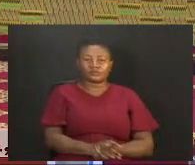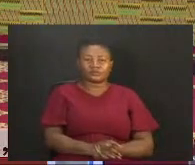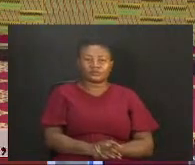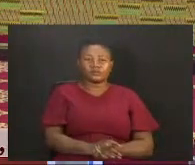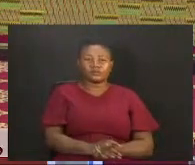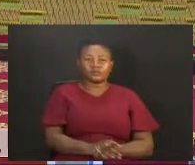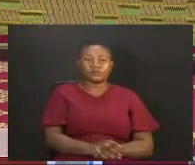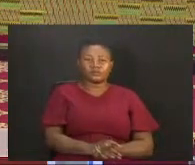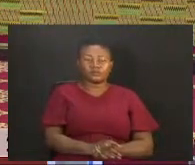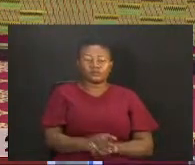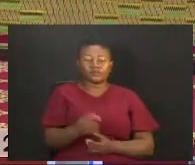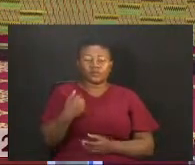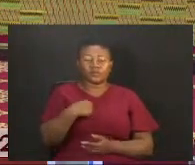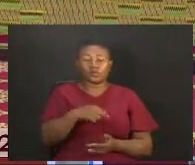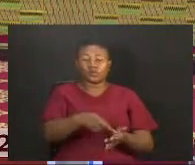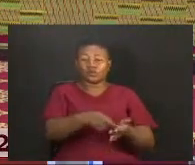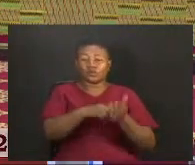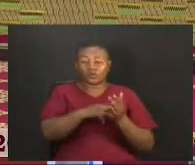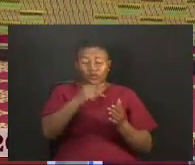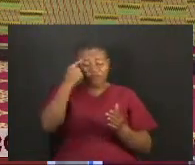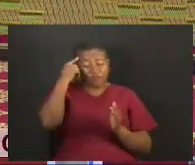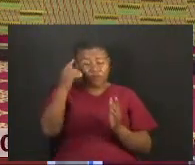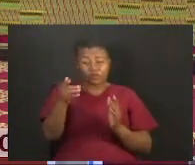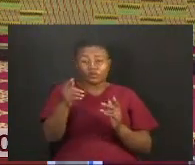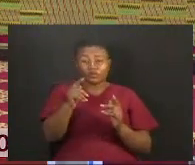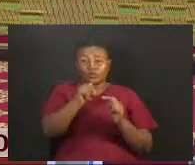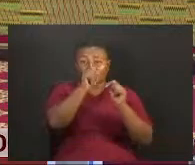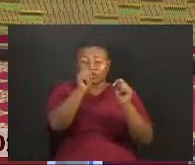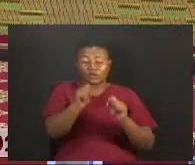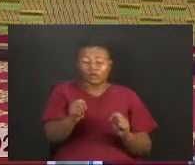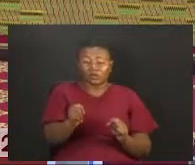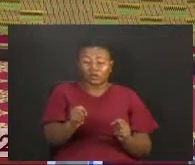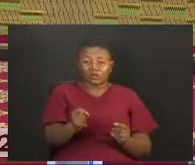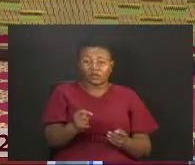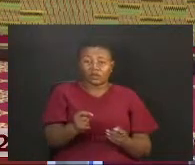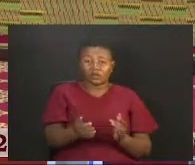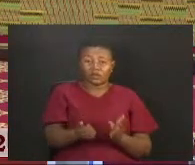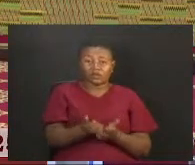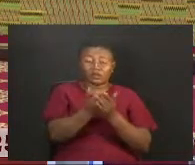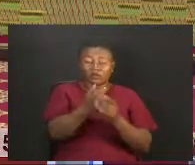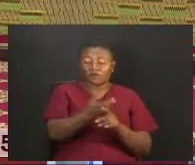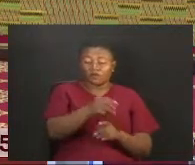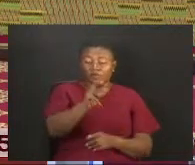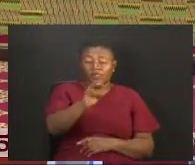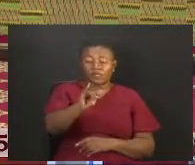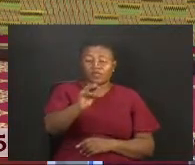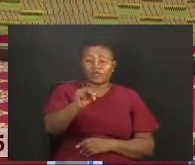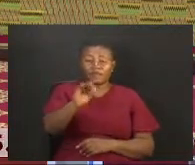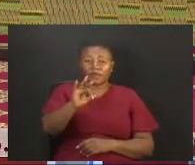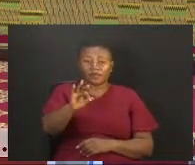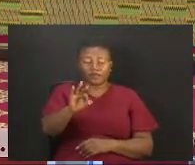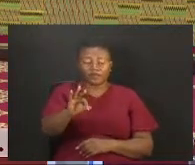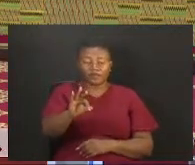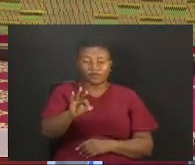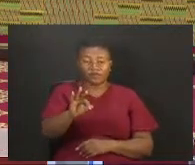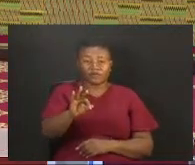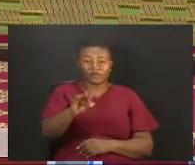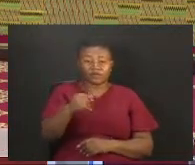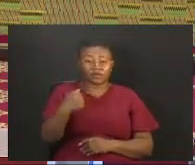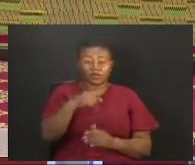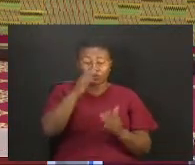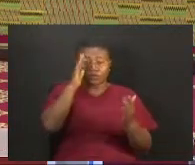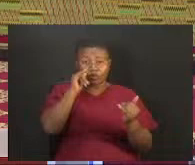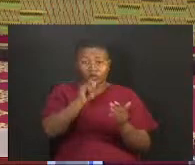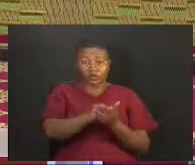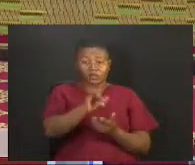have requested for technical assistance from the Fiscal Affairs Department of the IMF on VAT reforms. It is expected that the